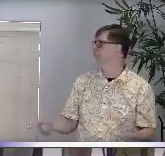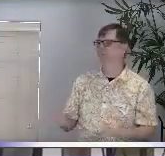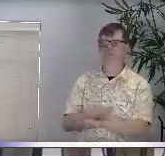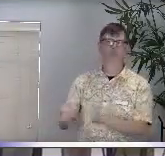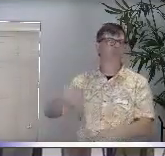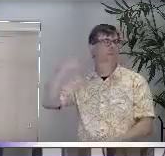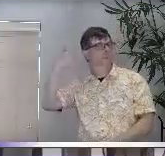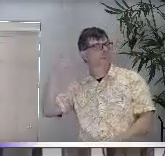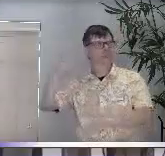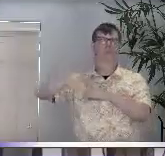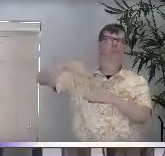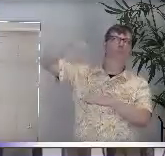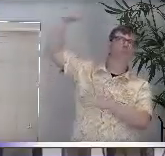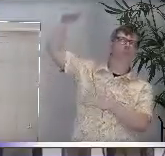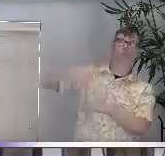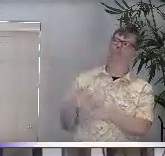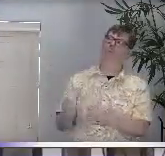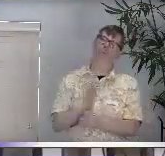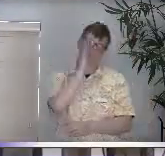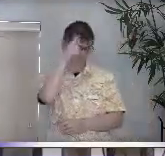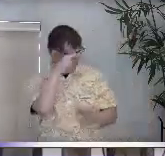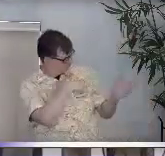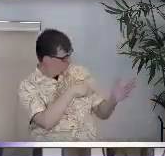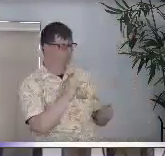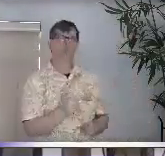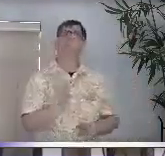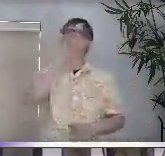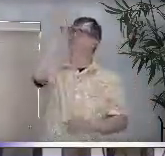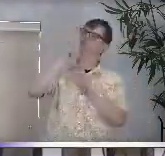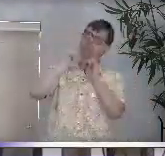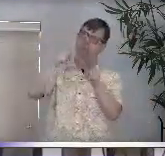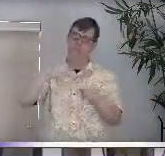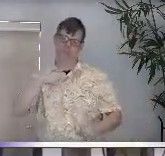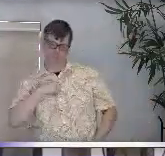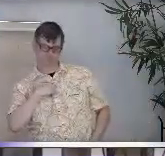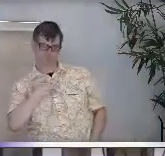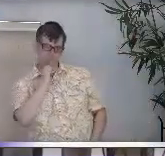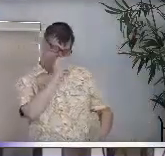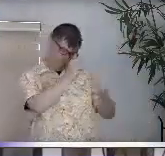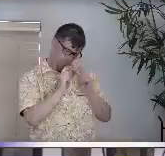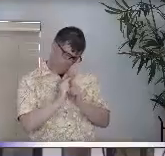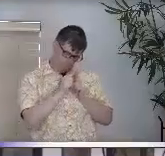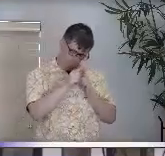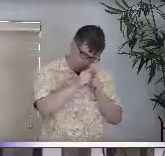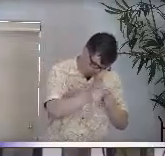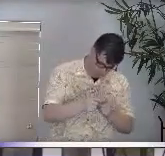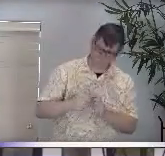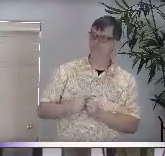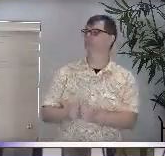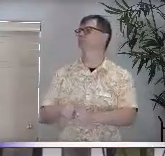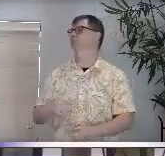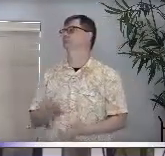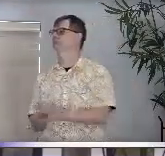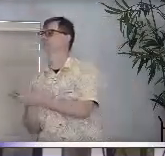list. I don't hear God talking to me. But there was this drive in him that was pulling him forward until he became minister.